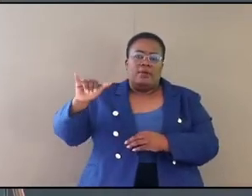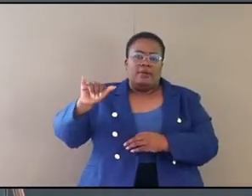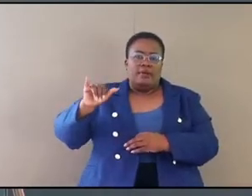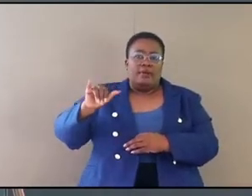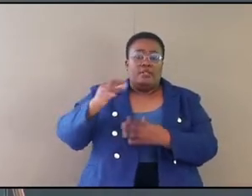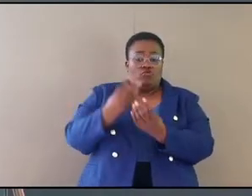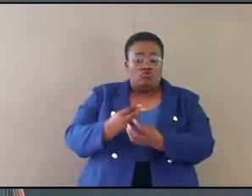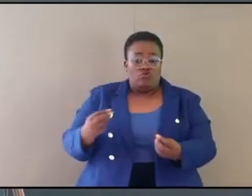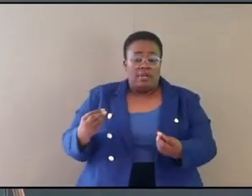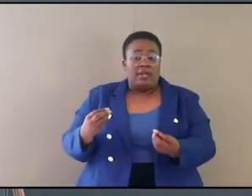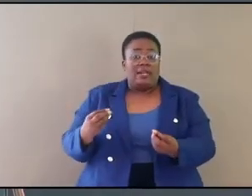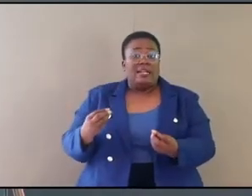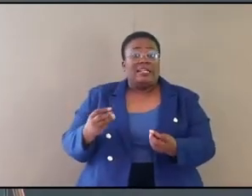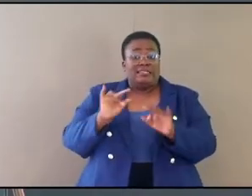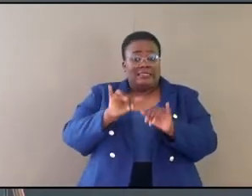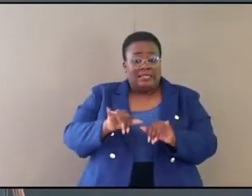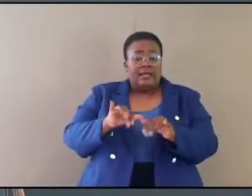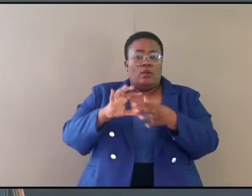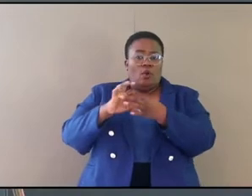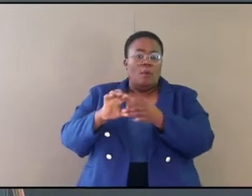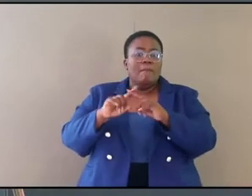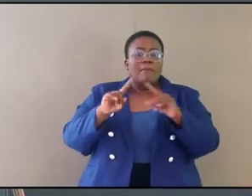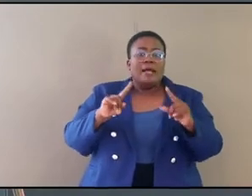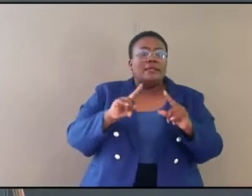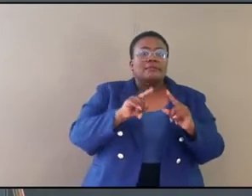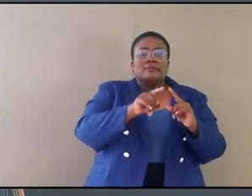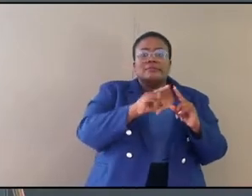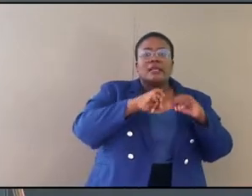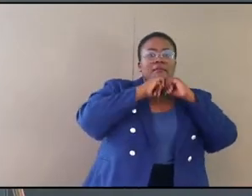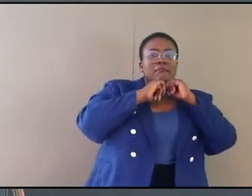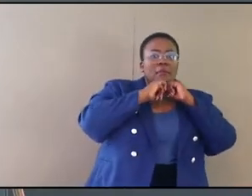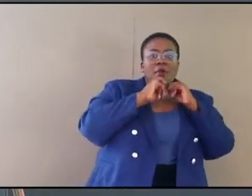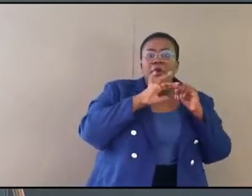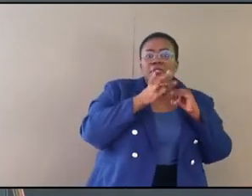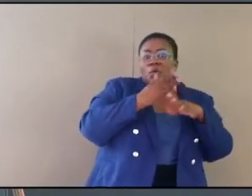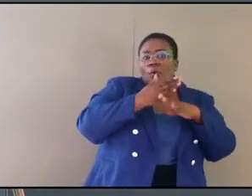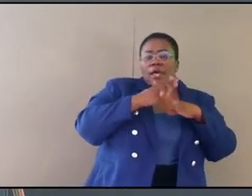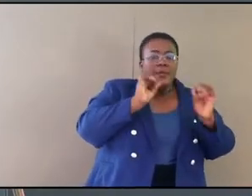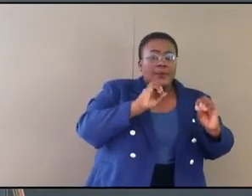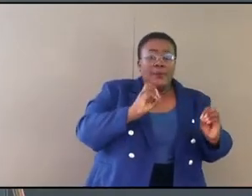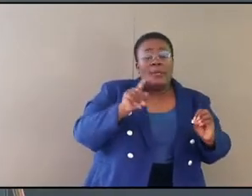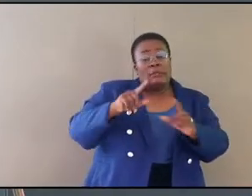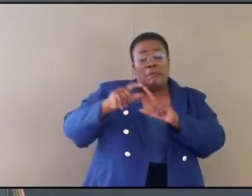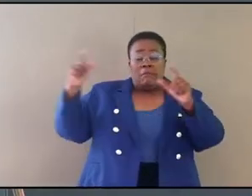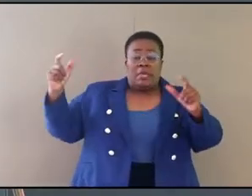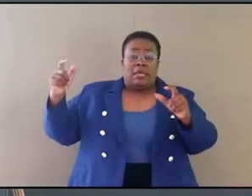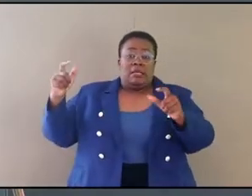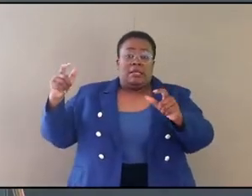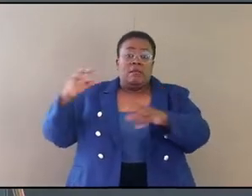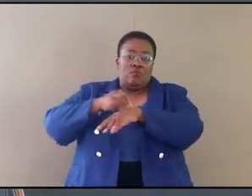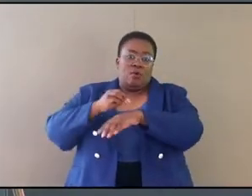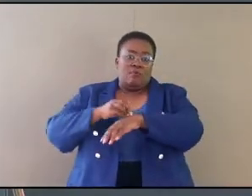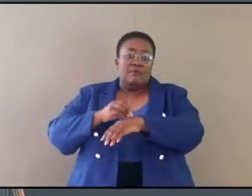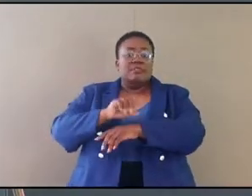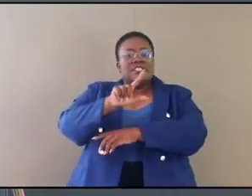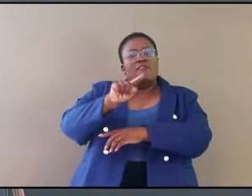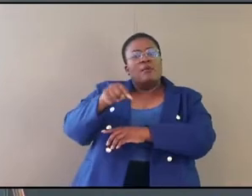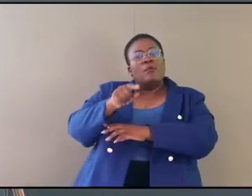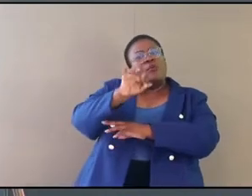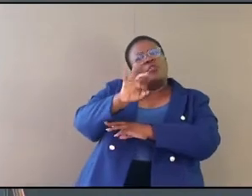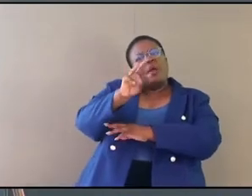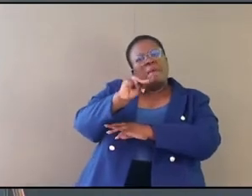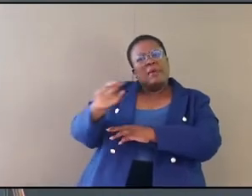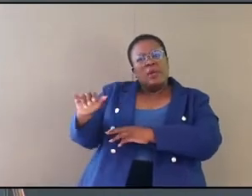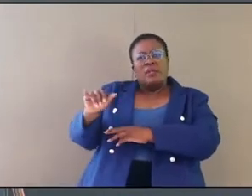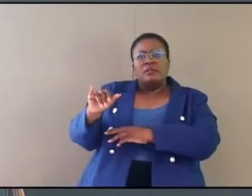households where none of the adult members are employed. This is a very big problem. 7.3 million is not a small...